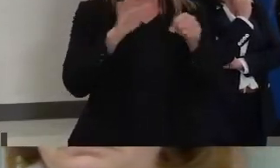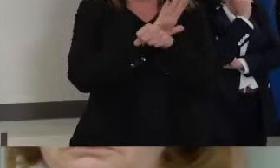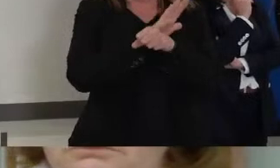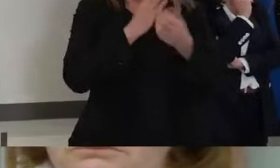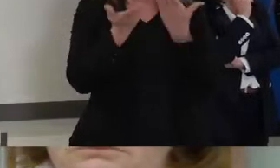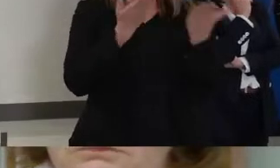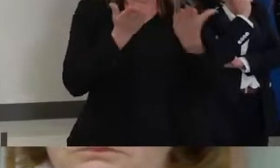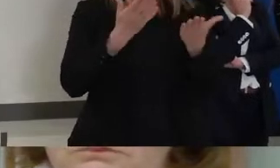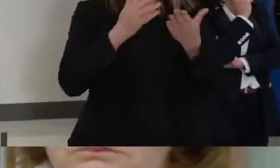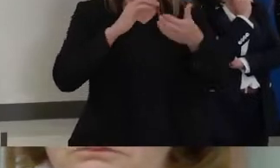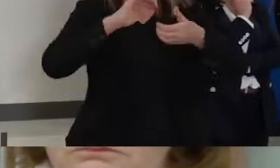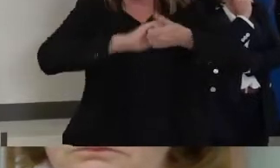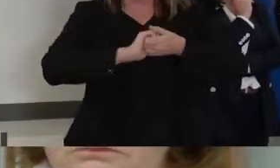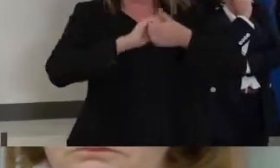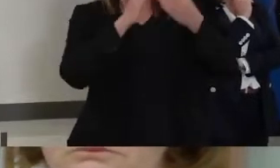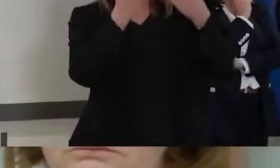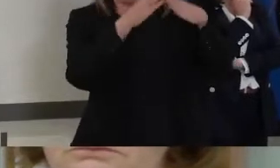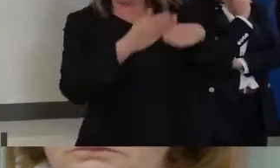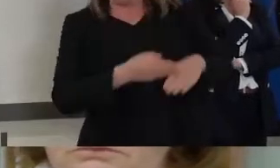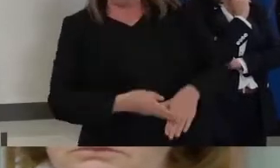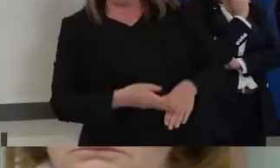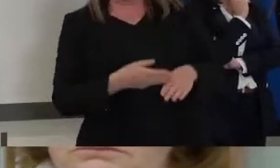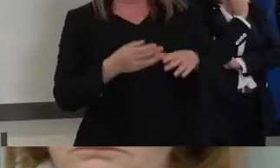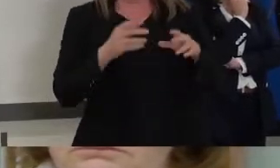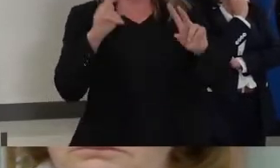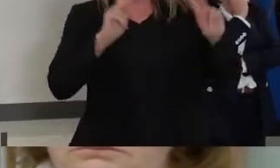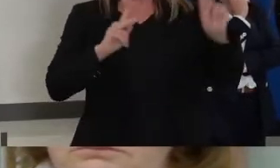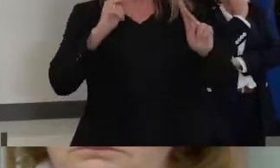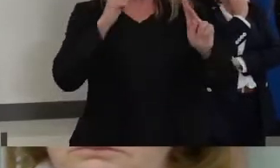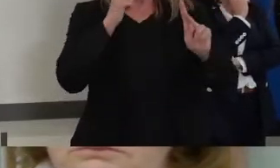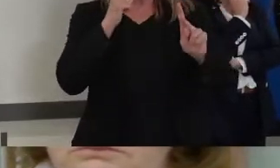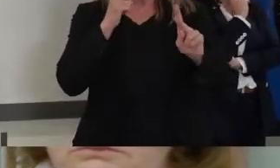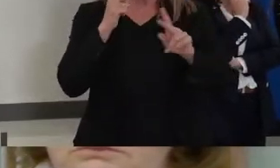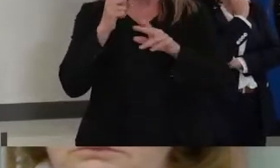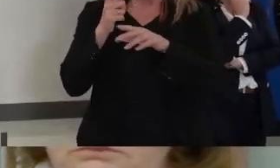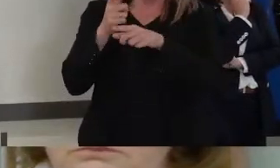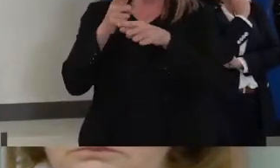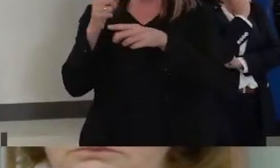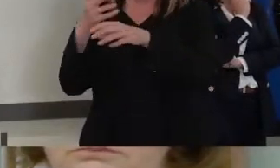partnerships, the people who are getting them are in need. They're sick.